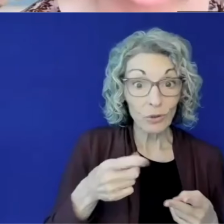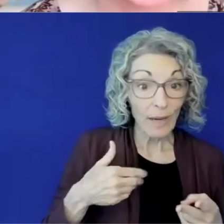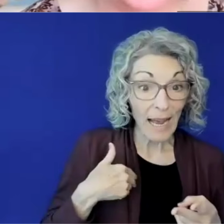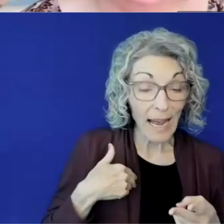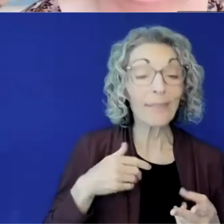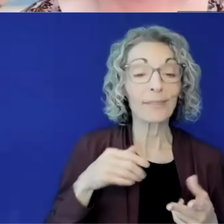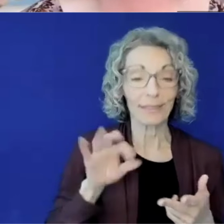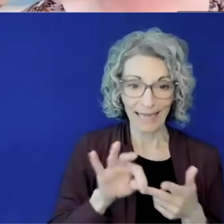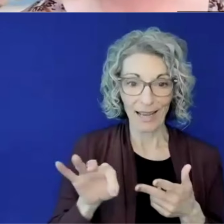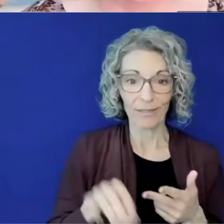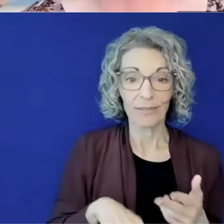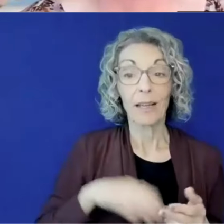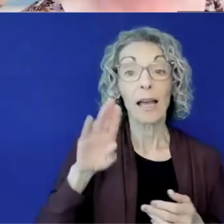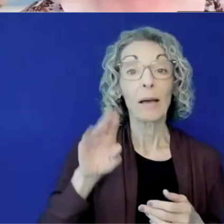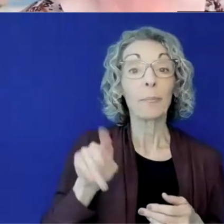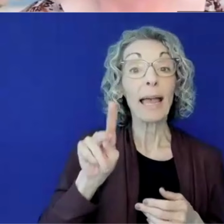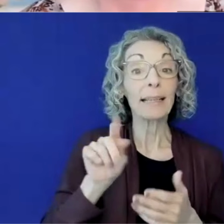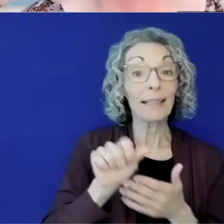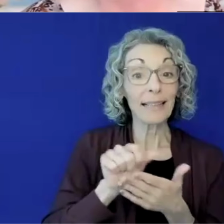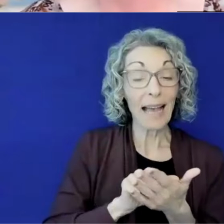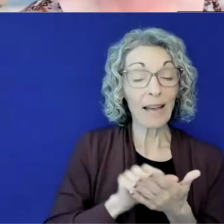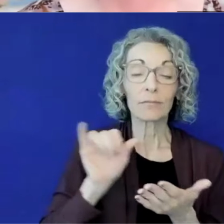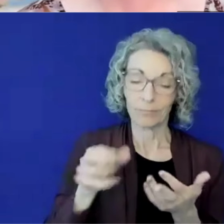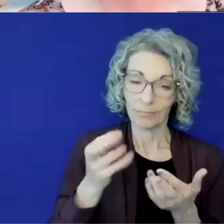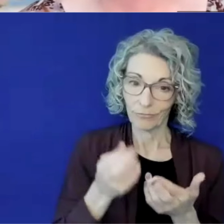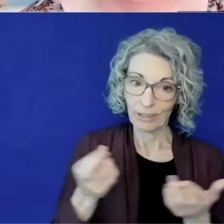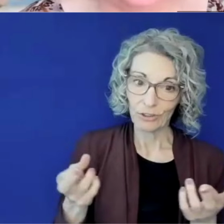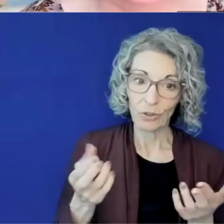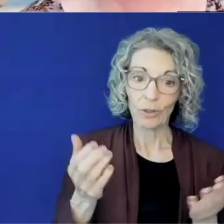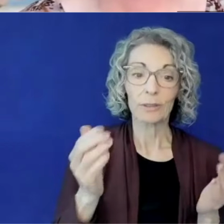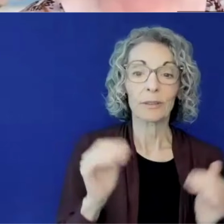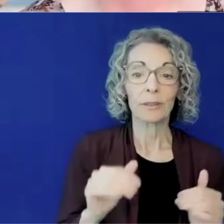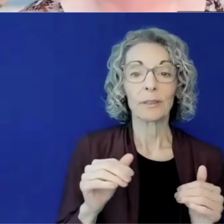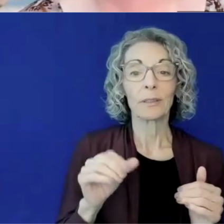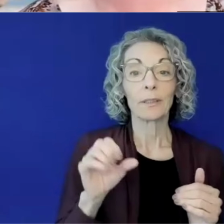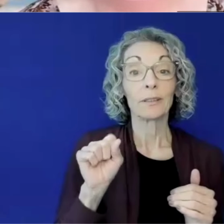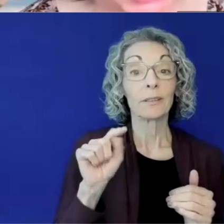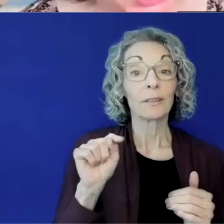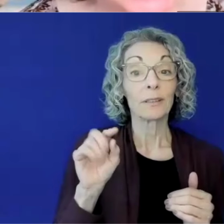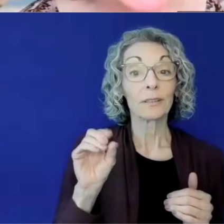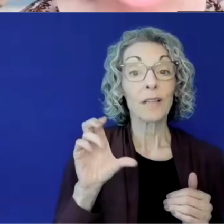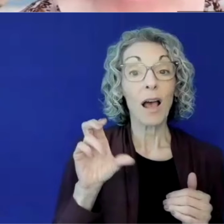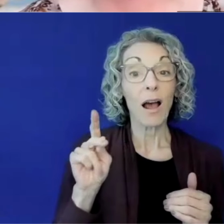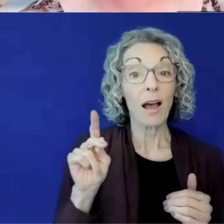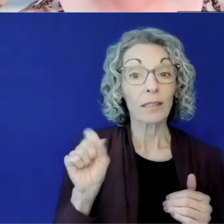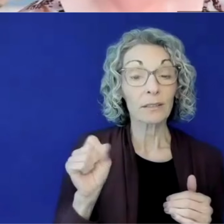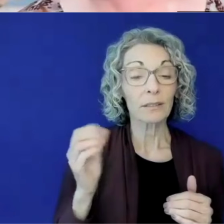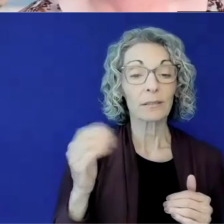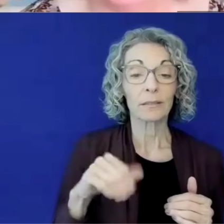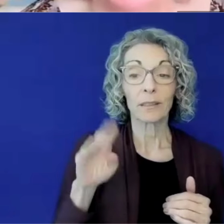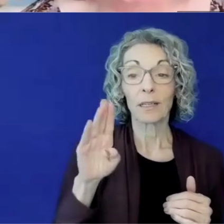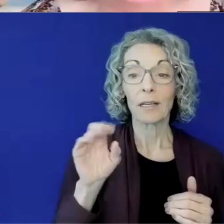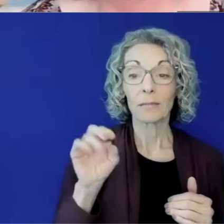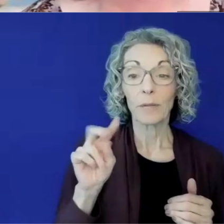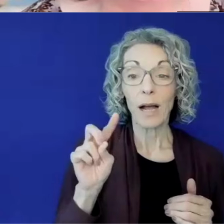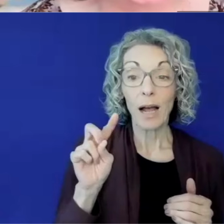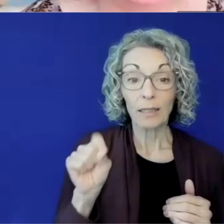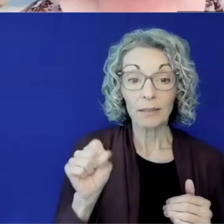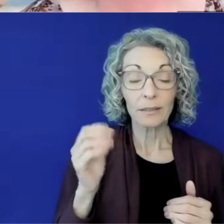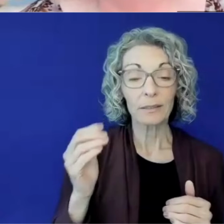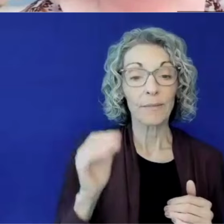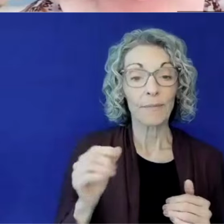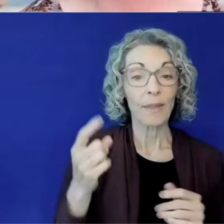in bank accounts, that's a resource. Stocks, bonds, half of